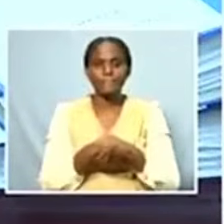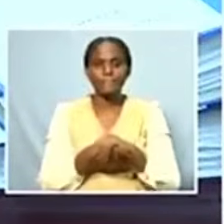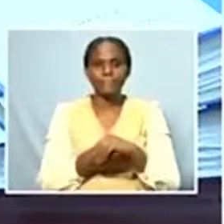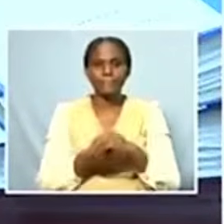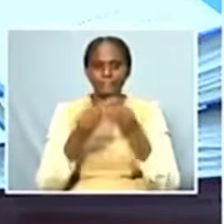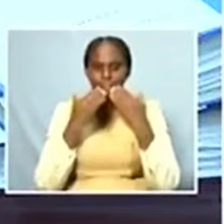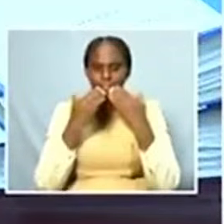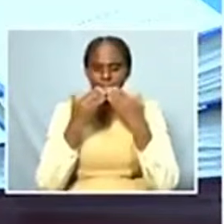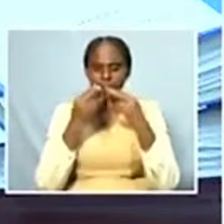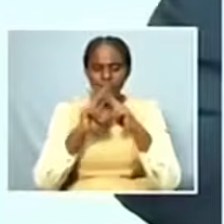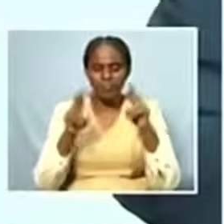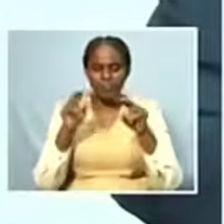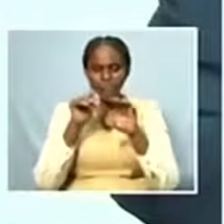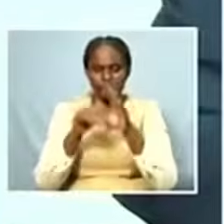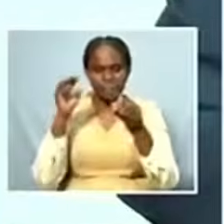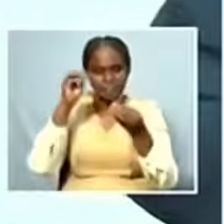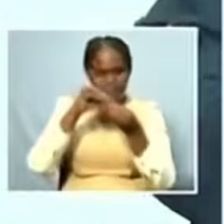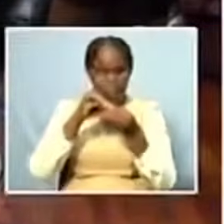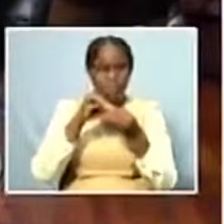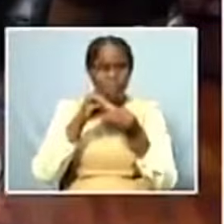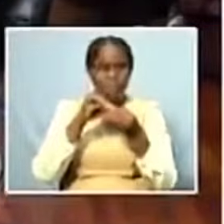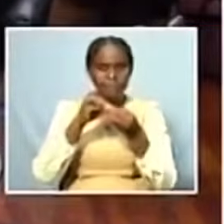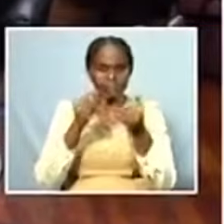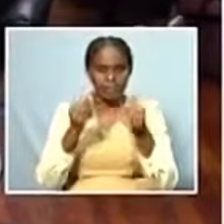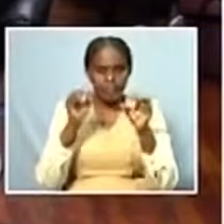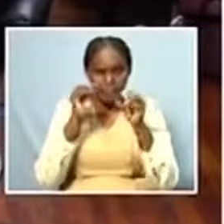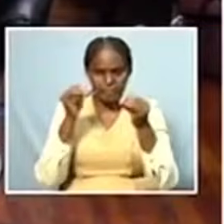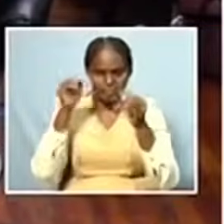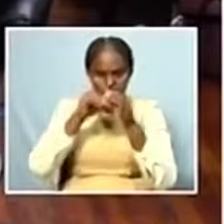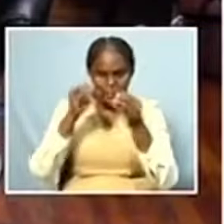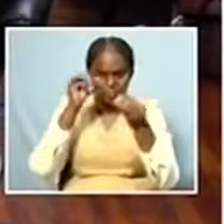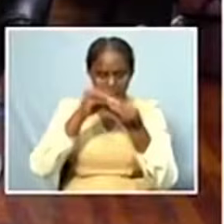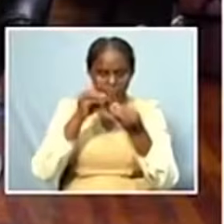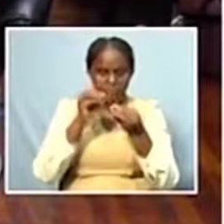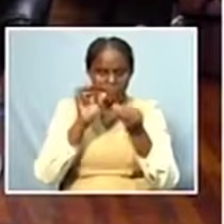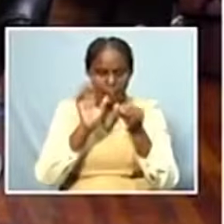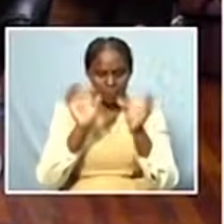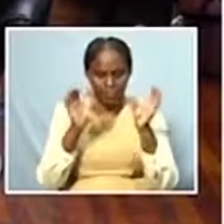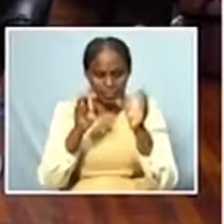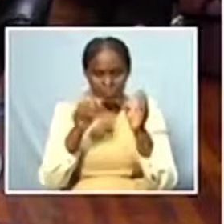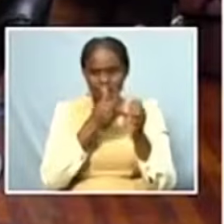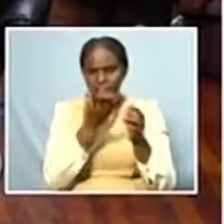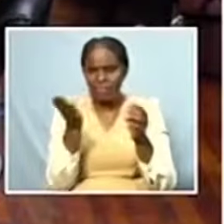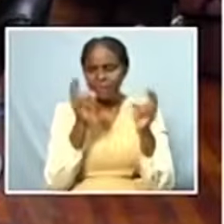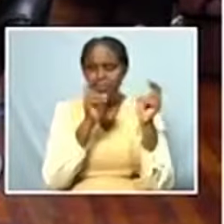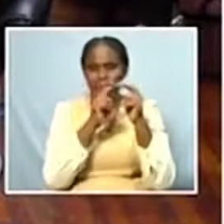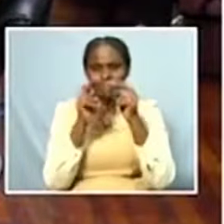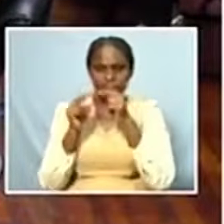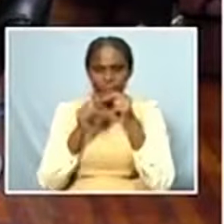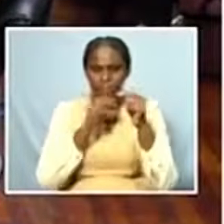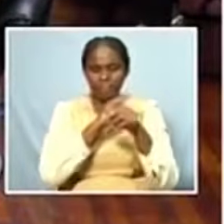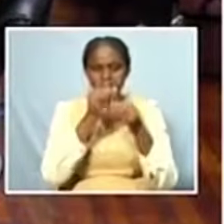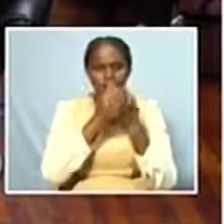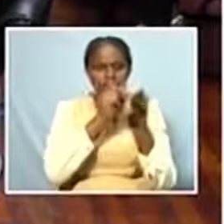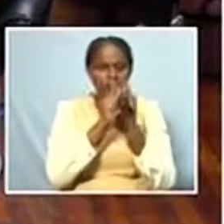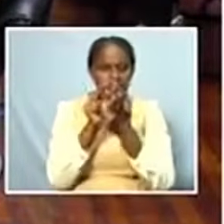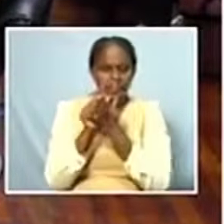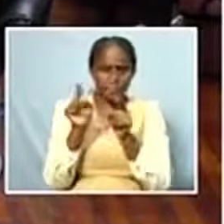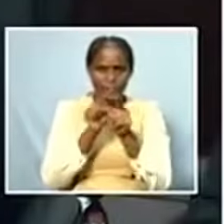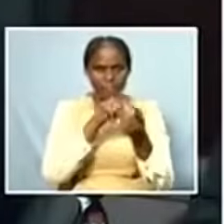Thank you, Chair. I think in addition, the committee would like to find out, so these contracts, as they were assigned and being managed,